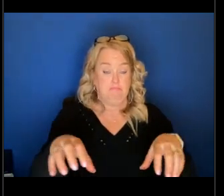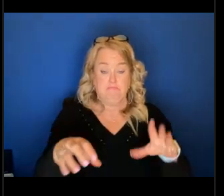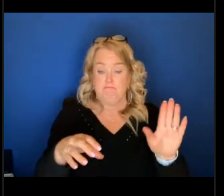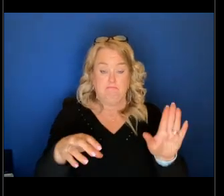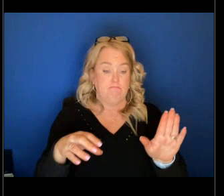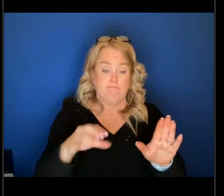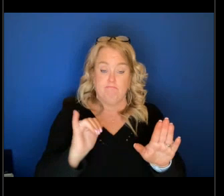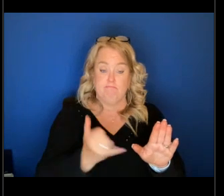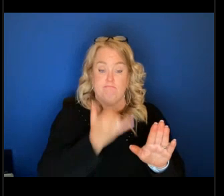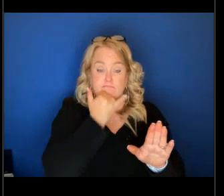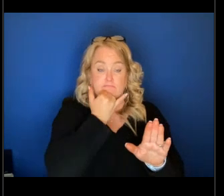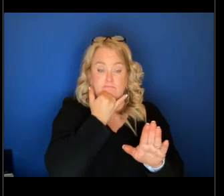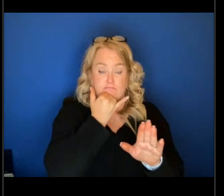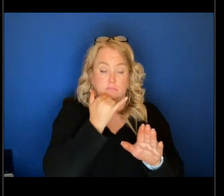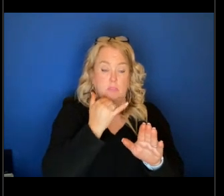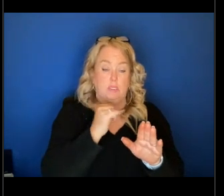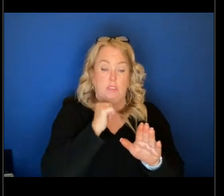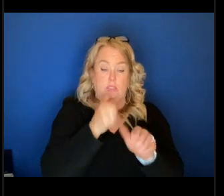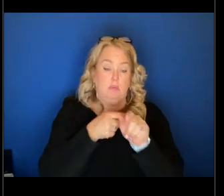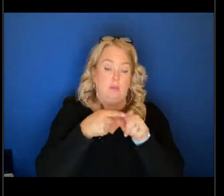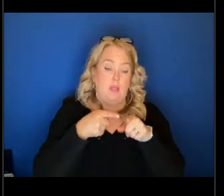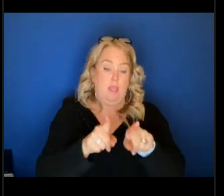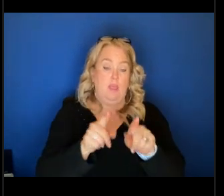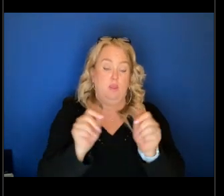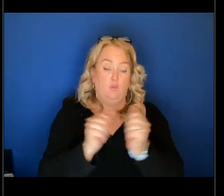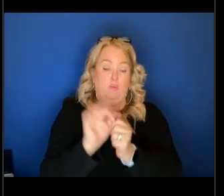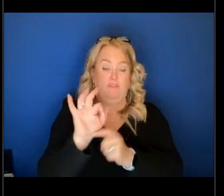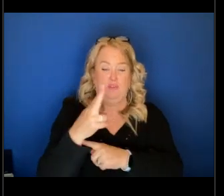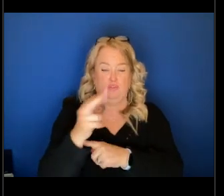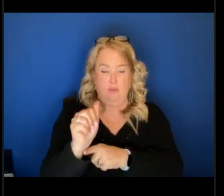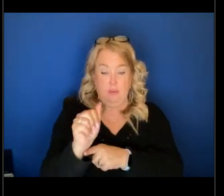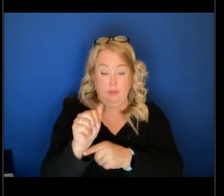when aligning with the FHA. In fact,